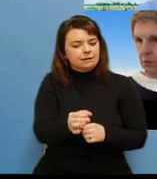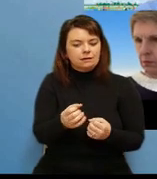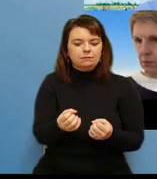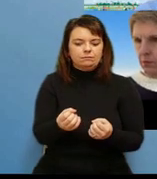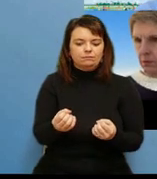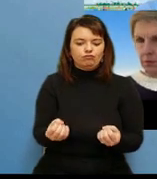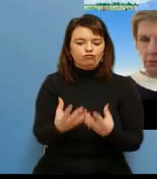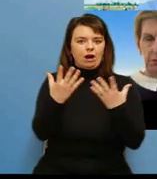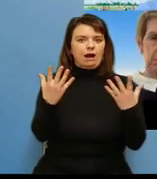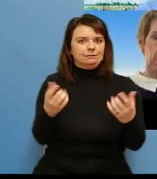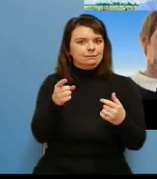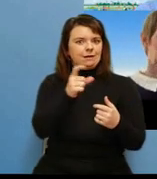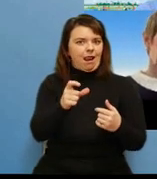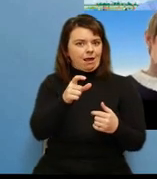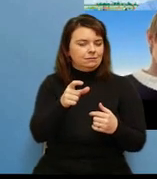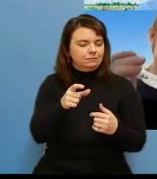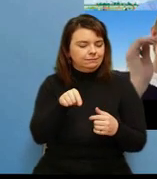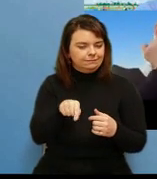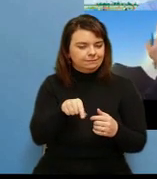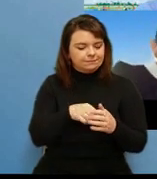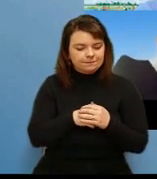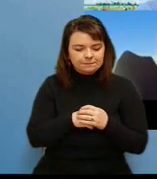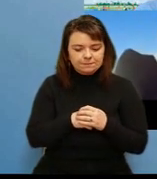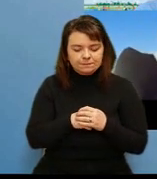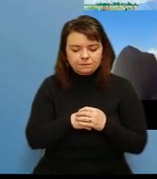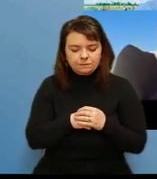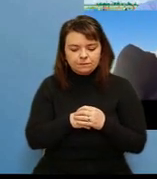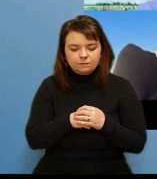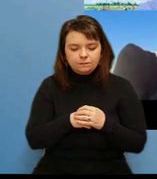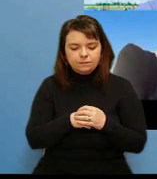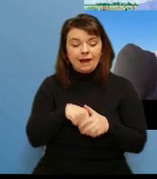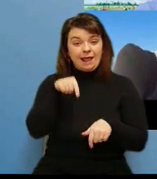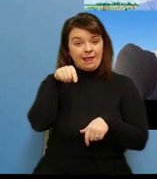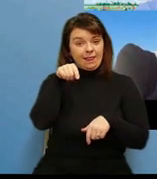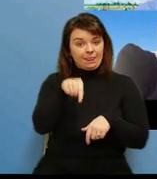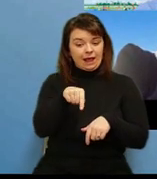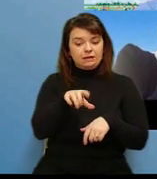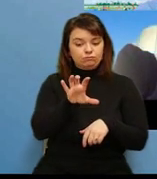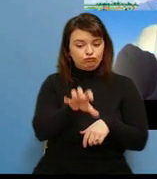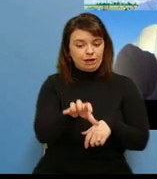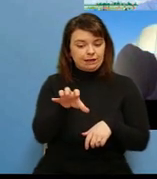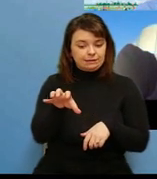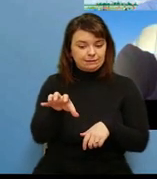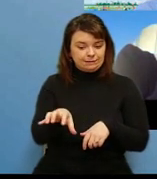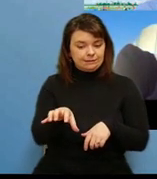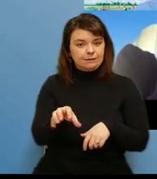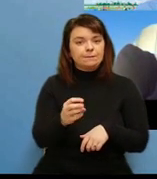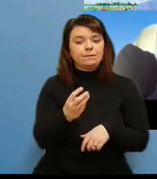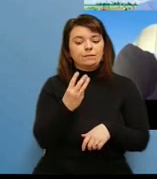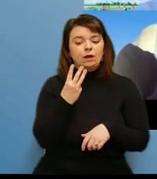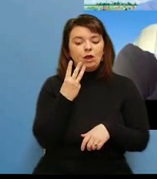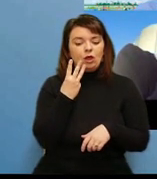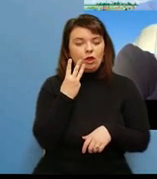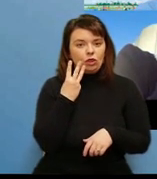okay. I'll start with the south locality because I think the bright color there attracts me to start there.